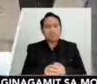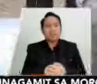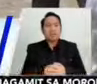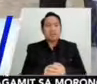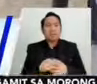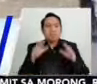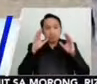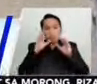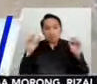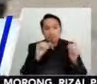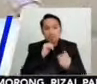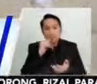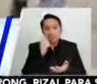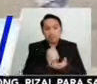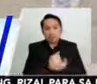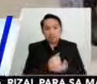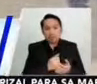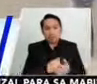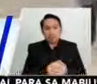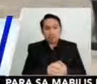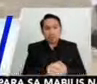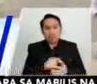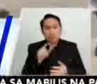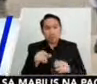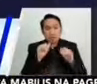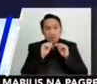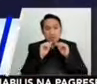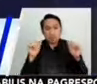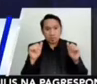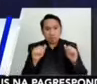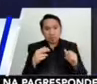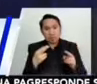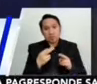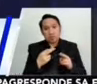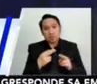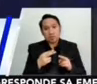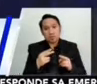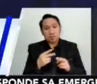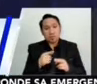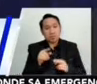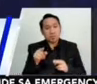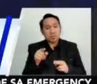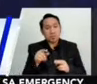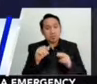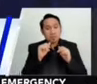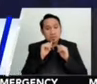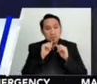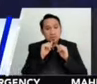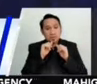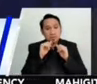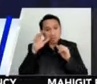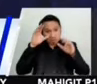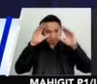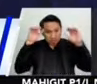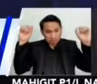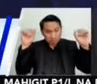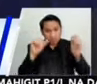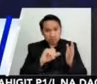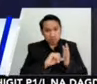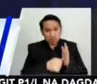National Maritime Council na i-anunsyo mga regular na RORE mission. The President has reiterated that we will not